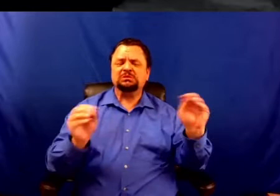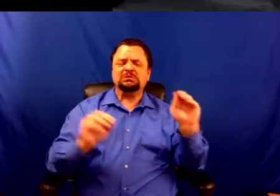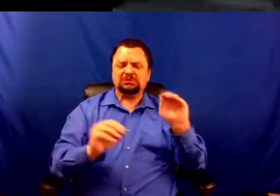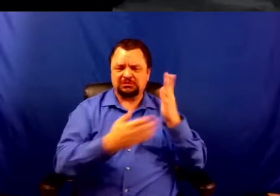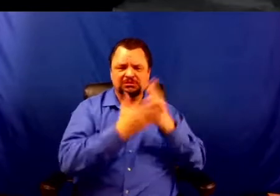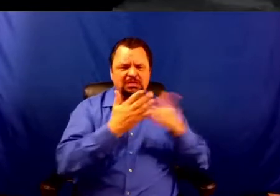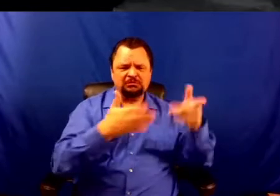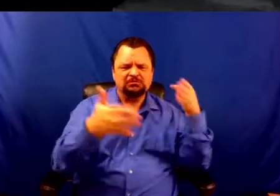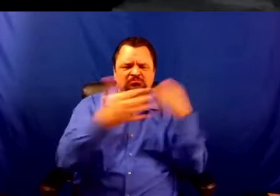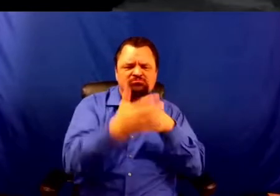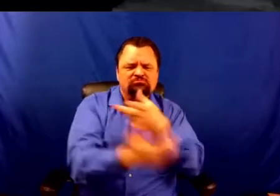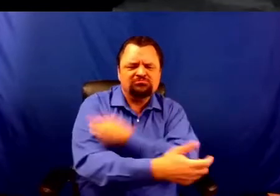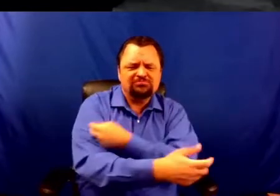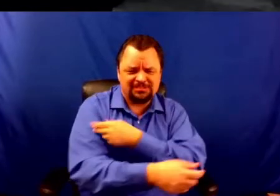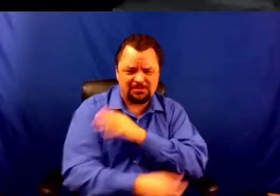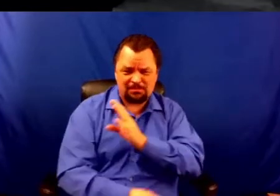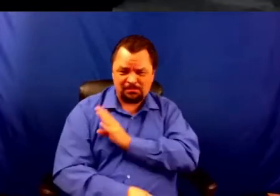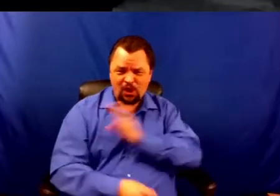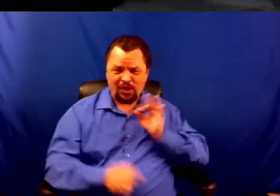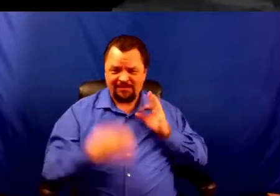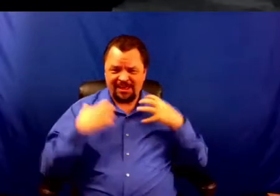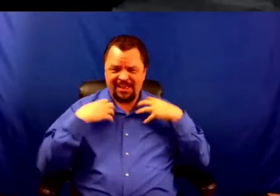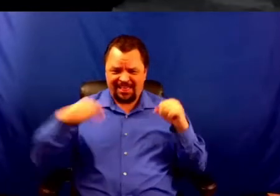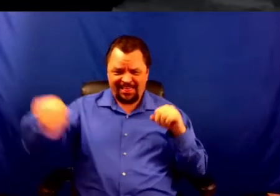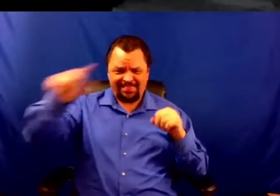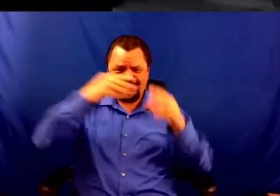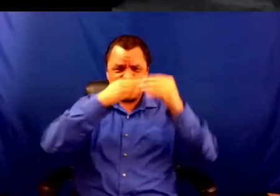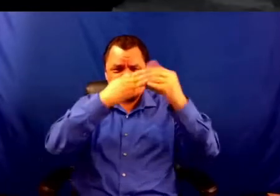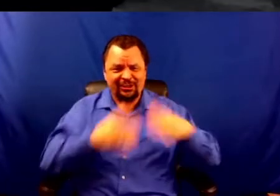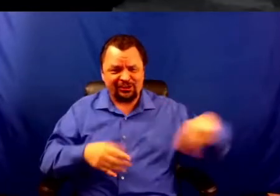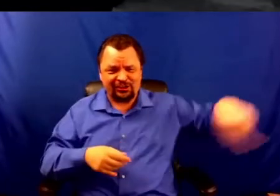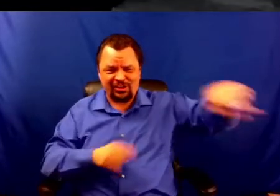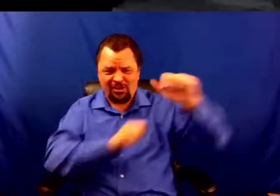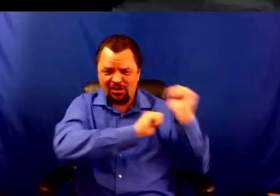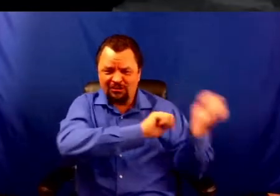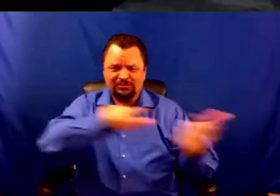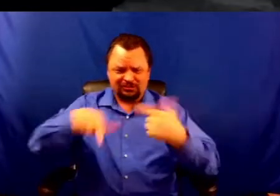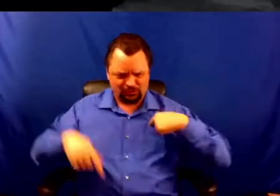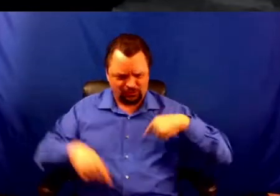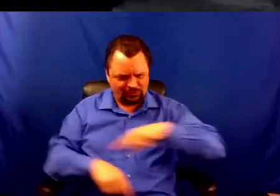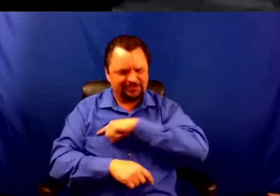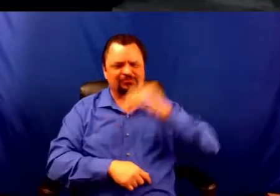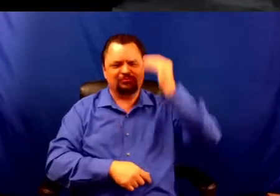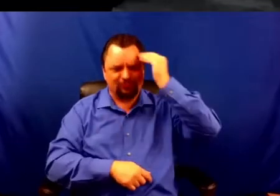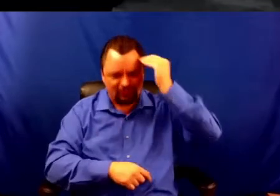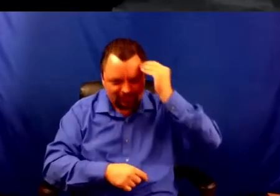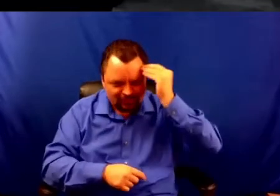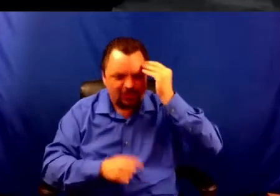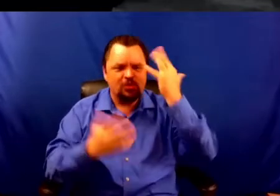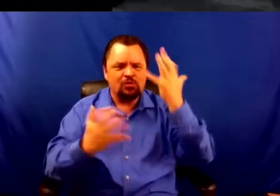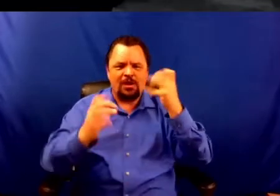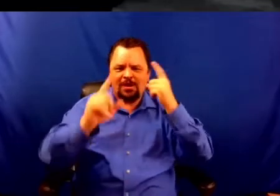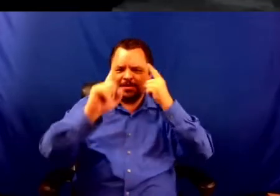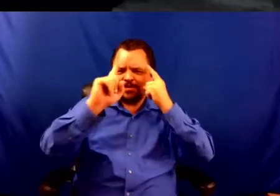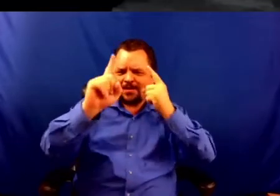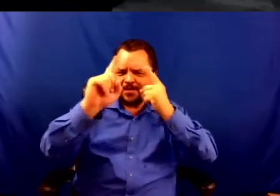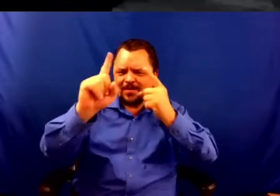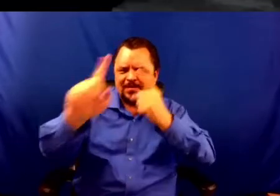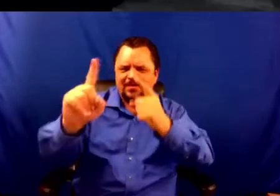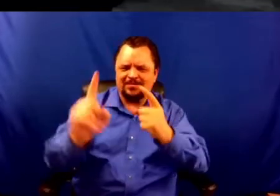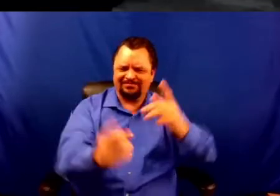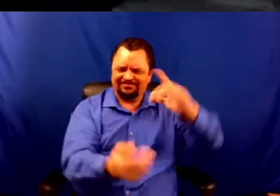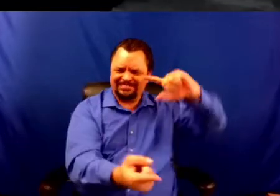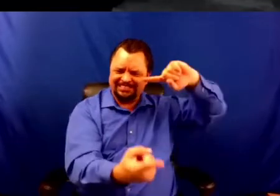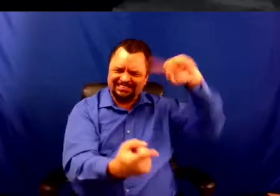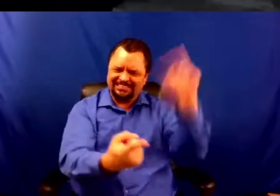leaders in our community that's trying. We're all trying to get the same thing, right? We all want the pandemic to end. We want the freedom to go out and do